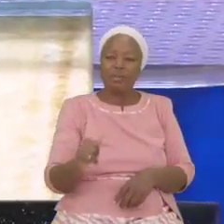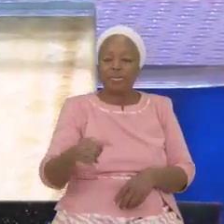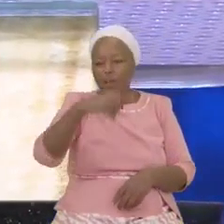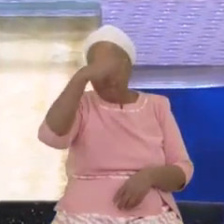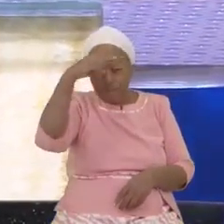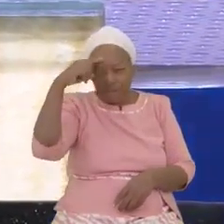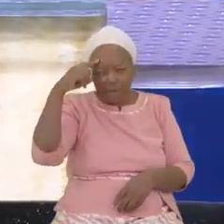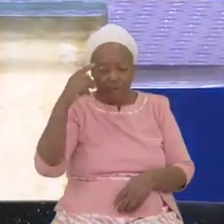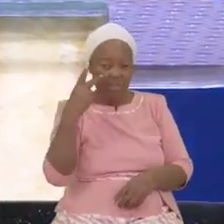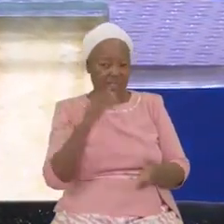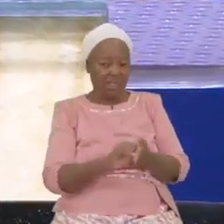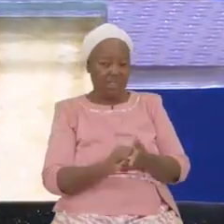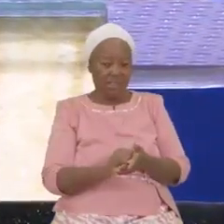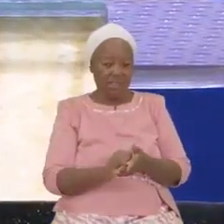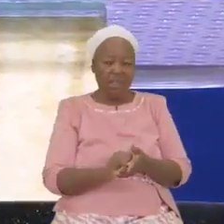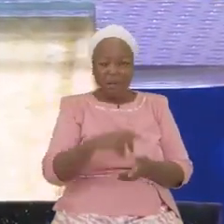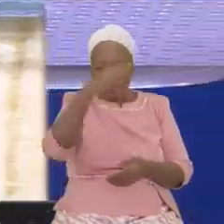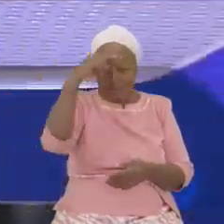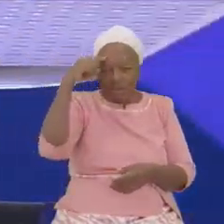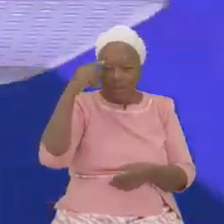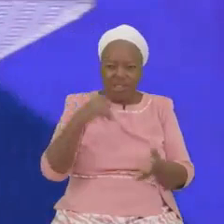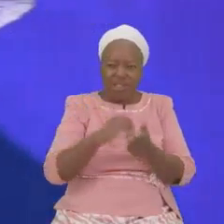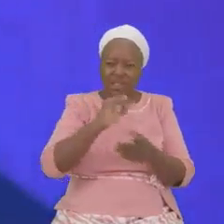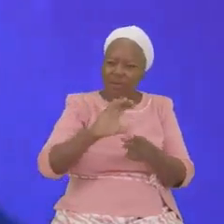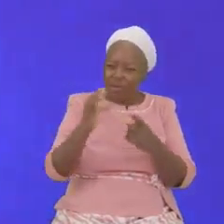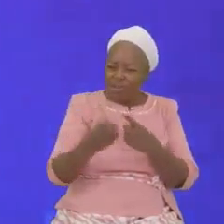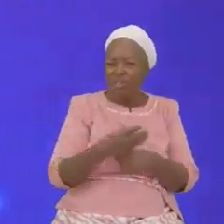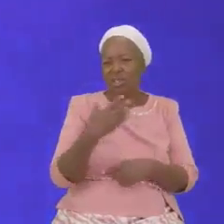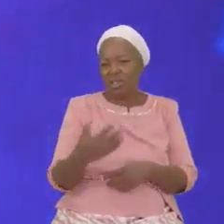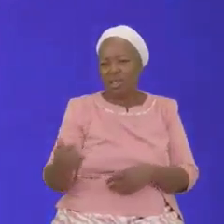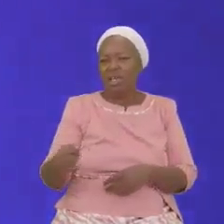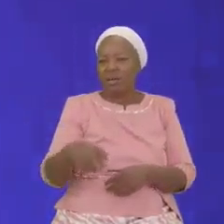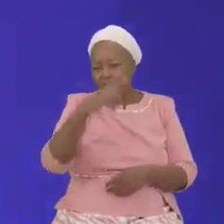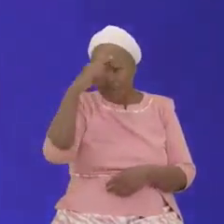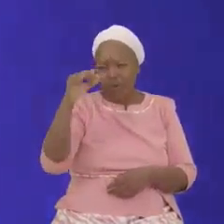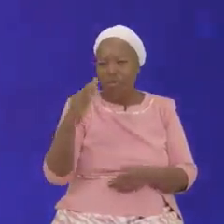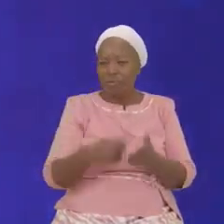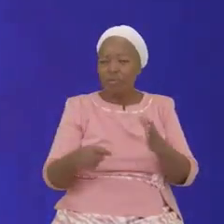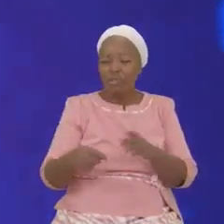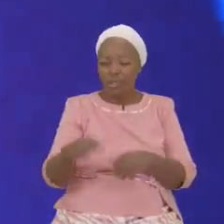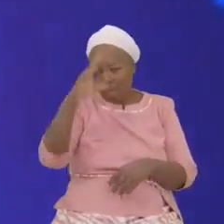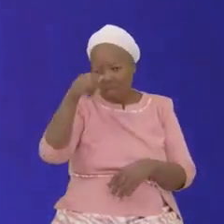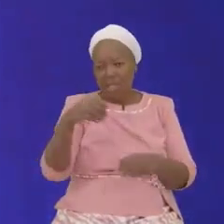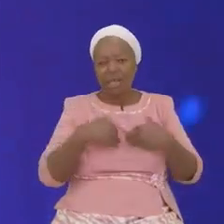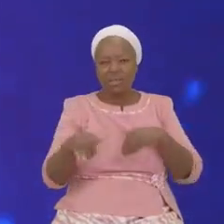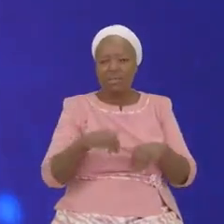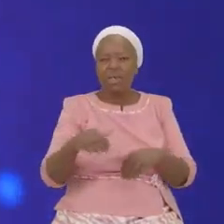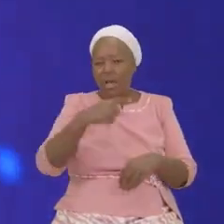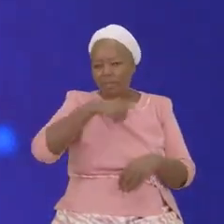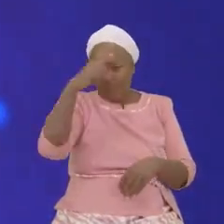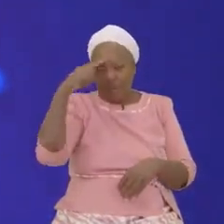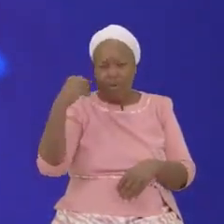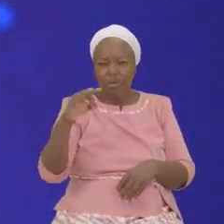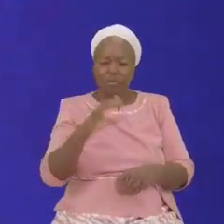Because, look at that, because it's a conditional thing, because of what he has done, because